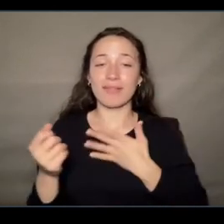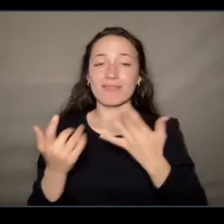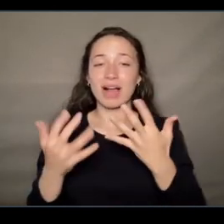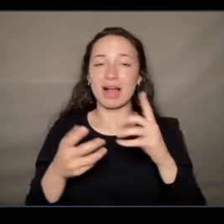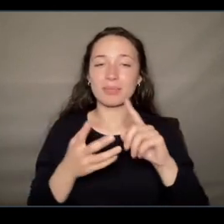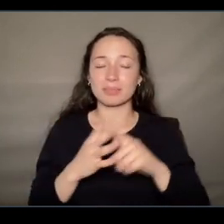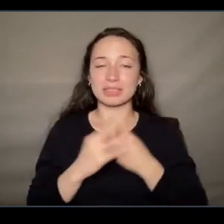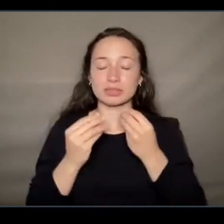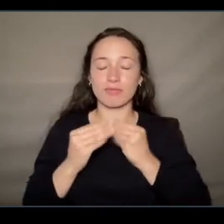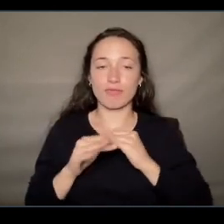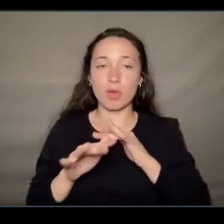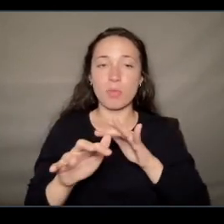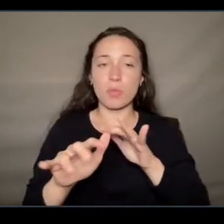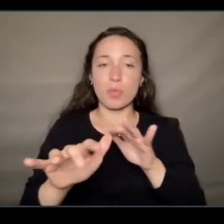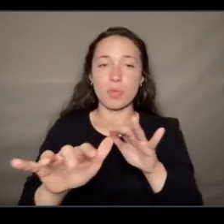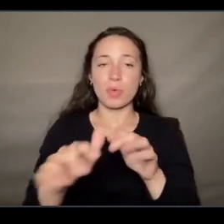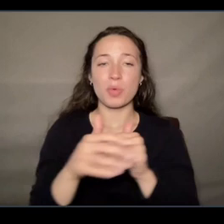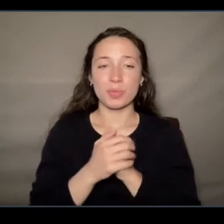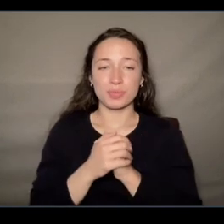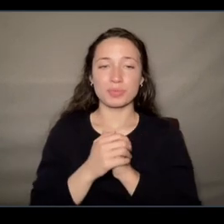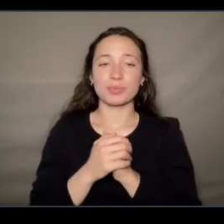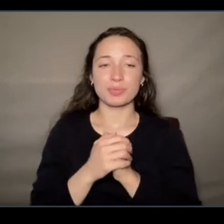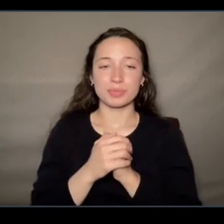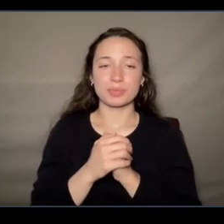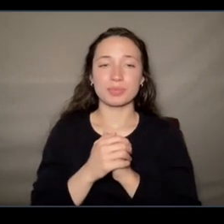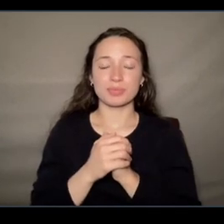and our fire begins to flow.